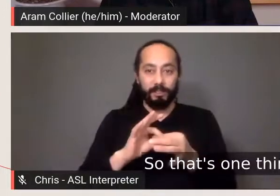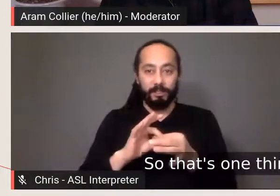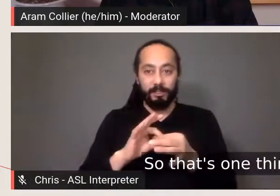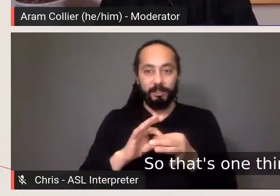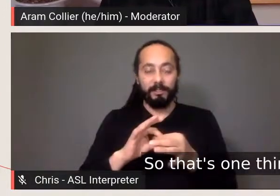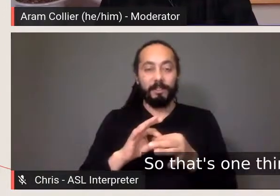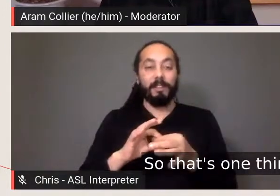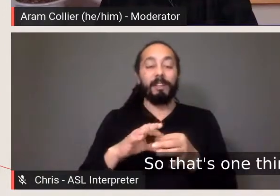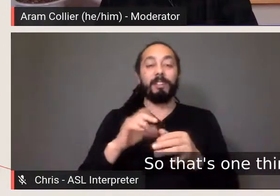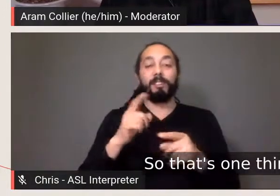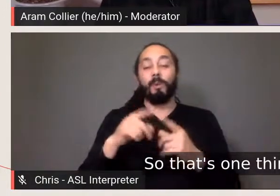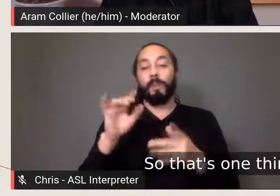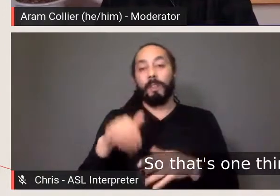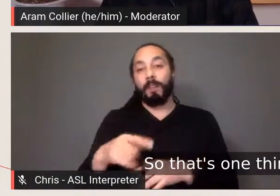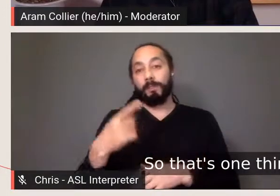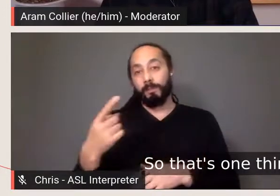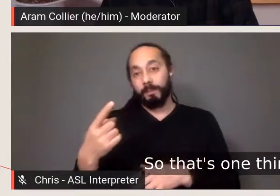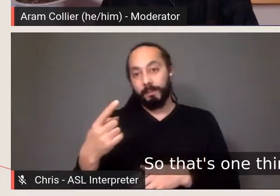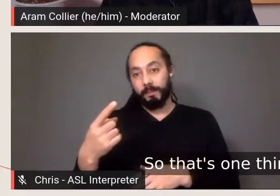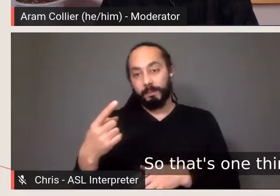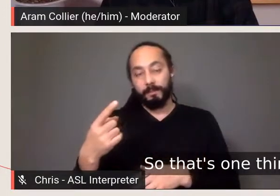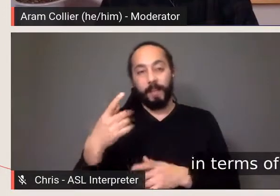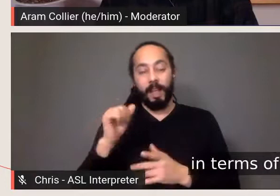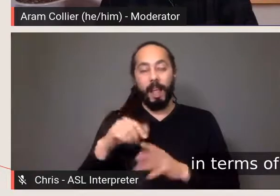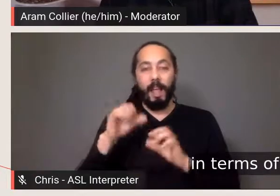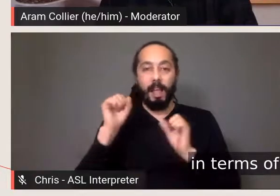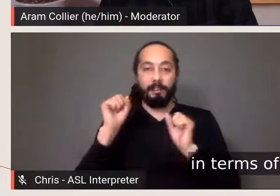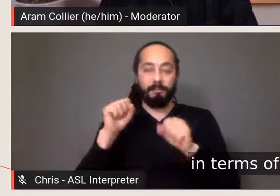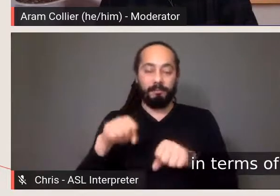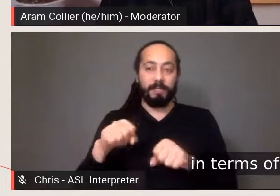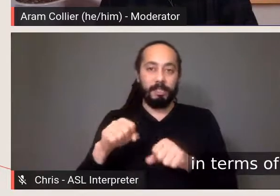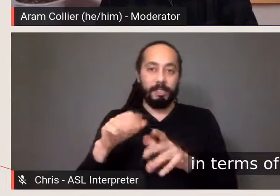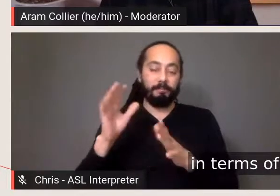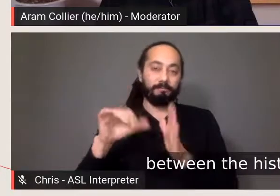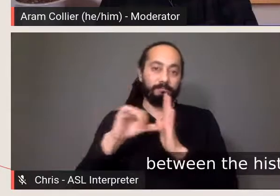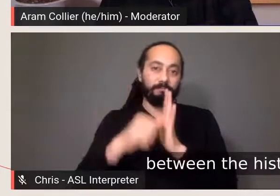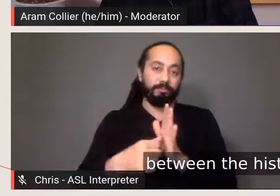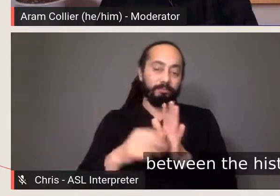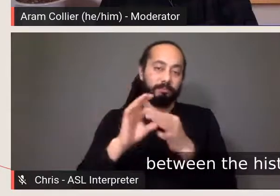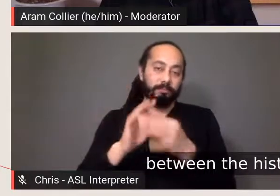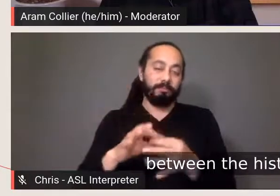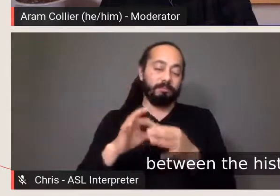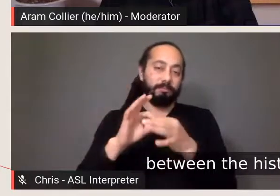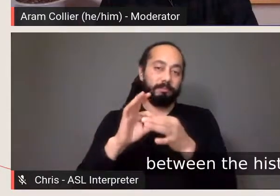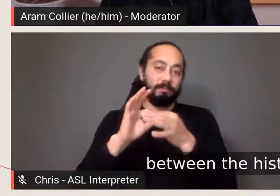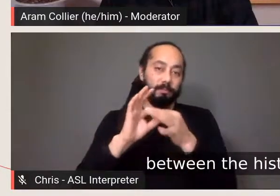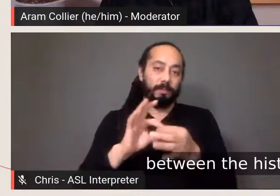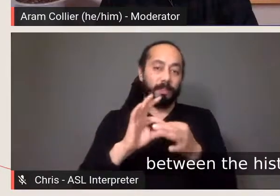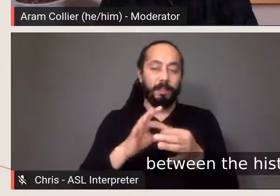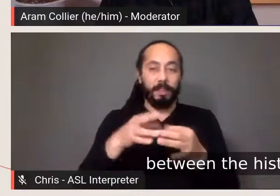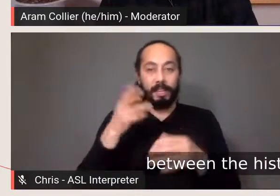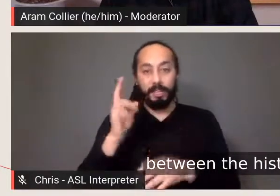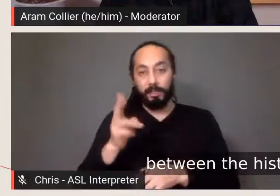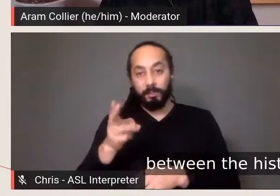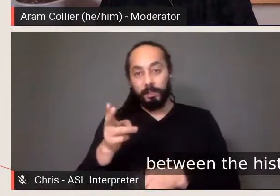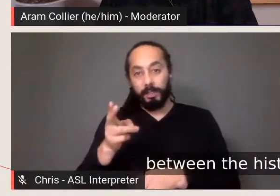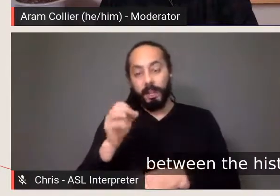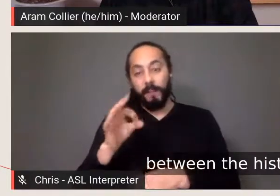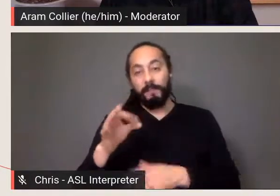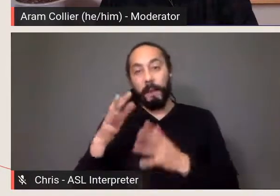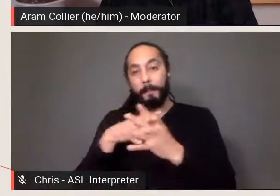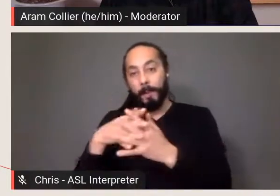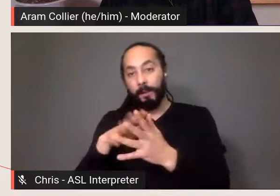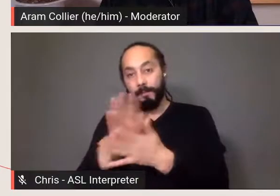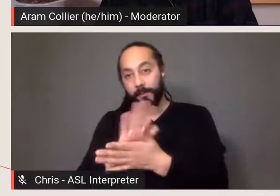So that's one thing that I can point out in terms of the relationship between the history of American